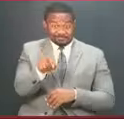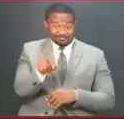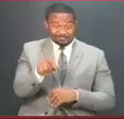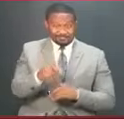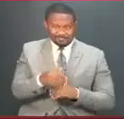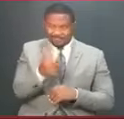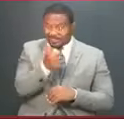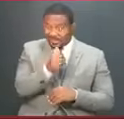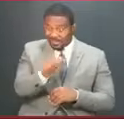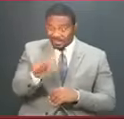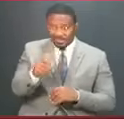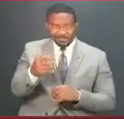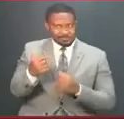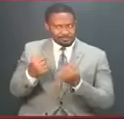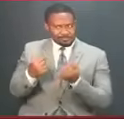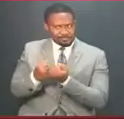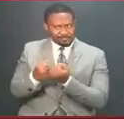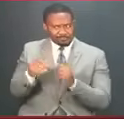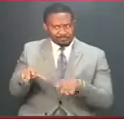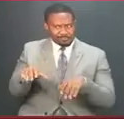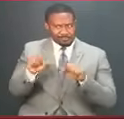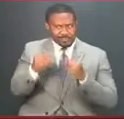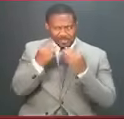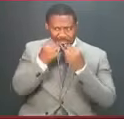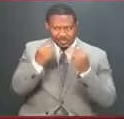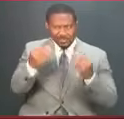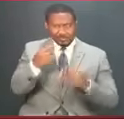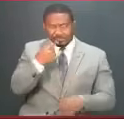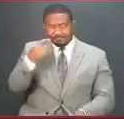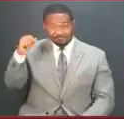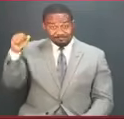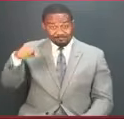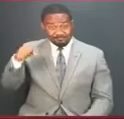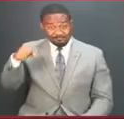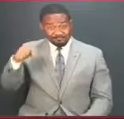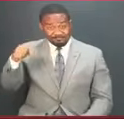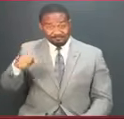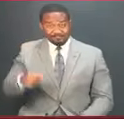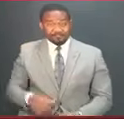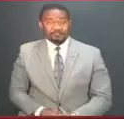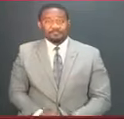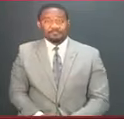in favor of the adoption of the motion, say aye.